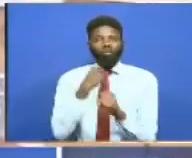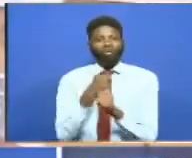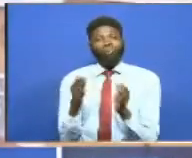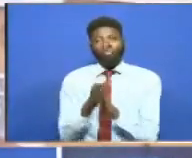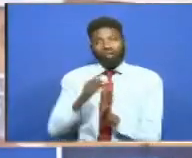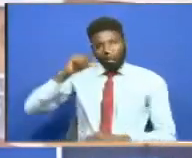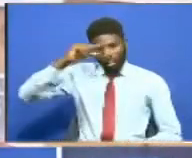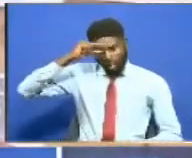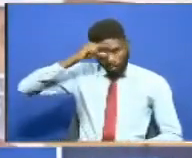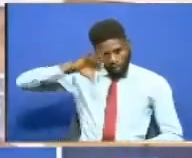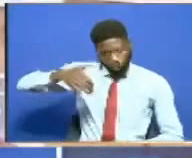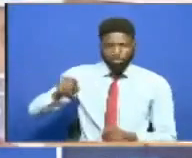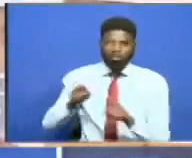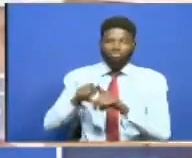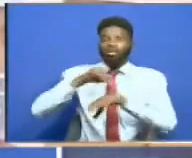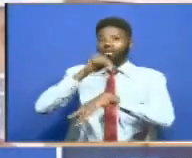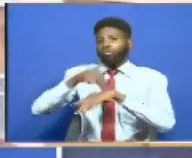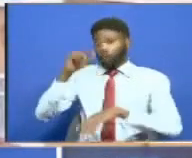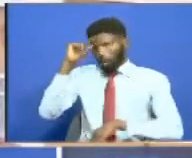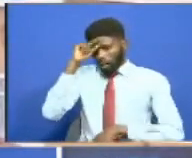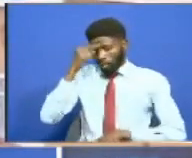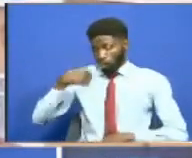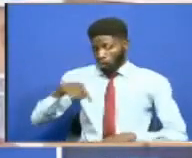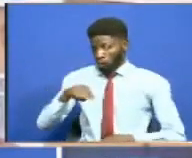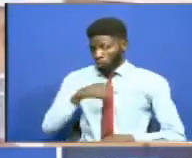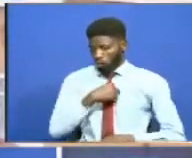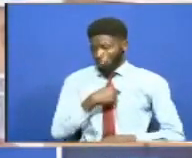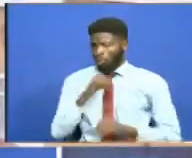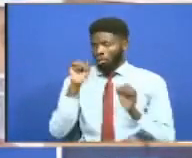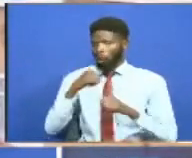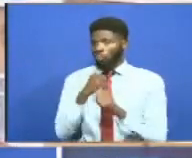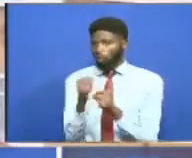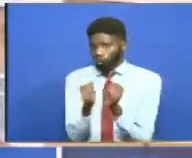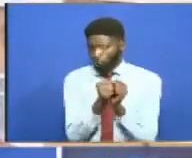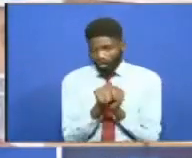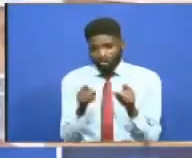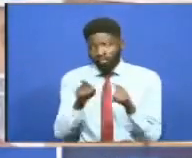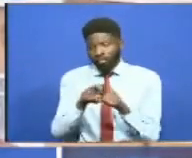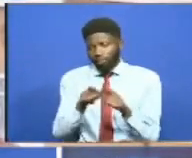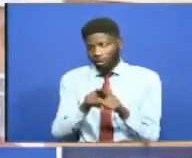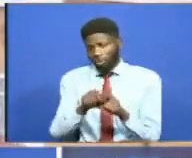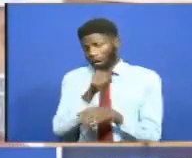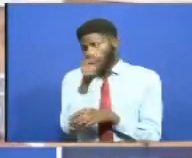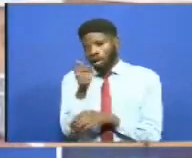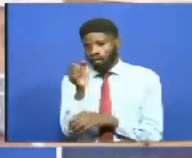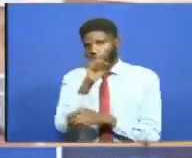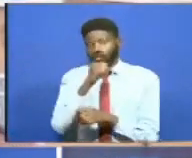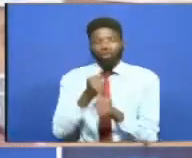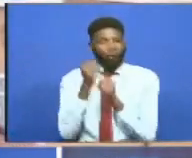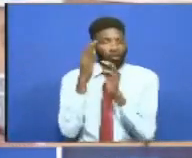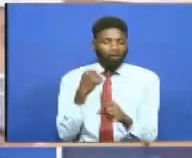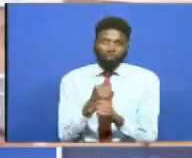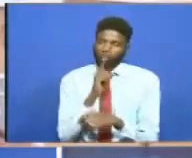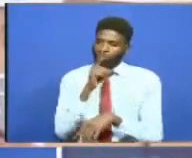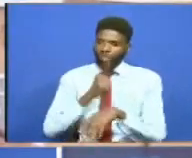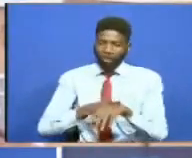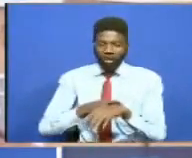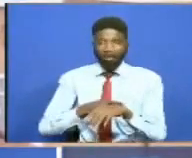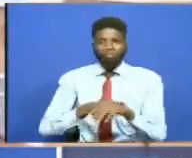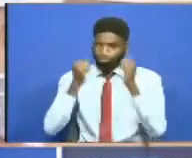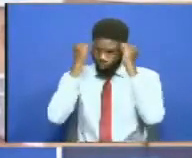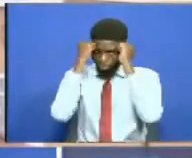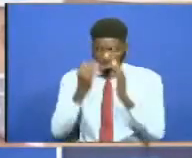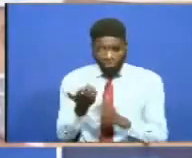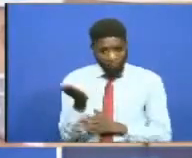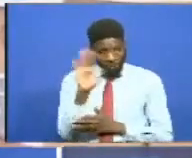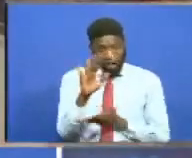kuu mahali ambapo tunaweza na washikadau wengine kuhakikisha kuwa wakati wanafunzi wanarudi kuna vifaa katika